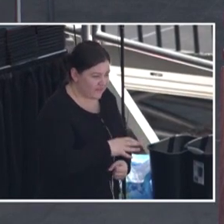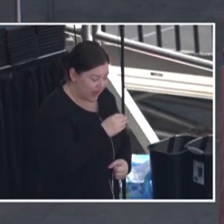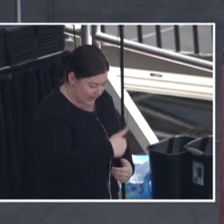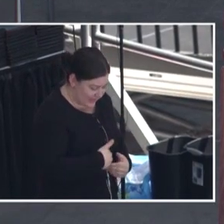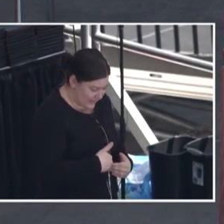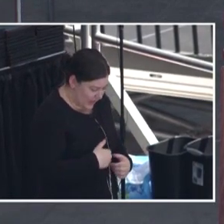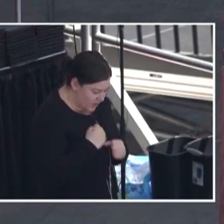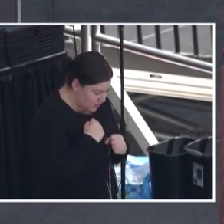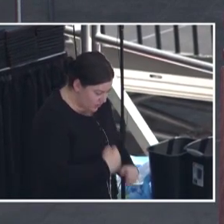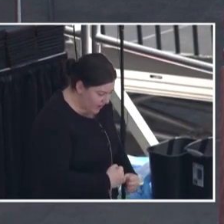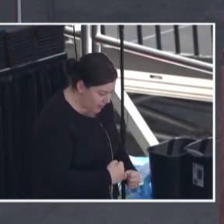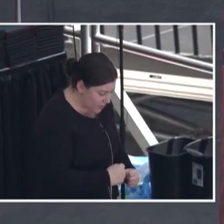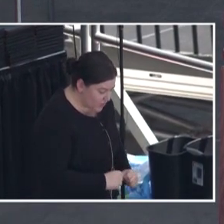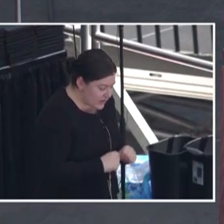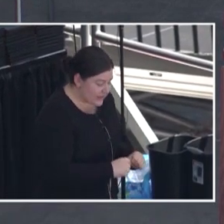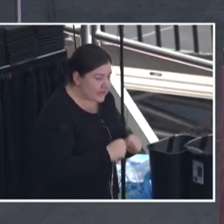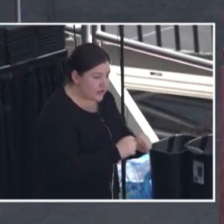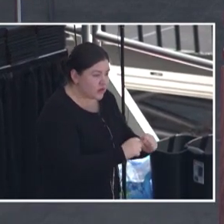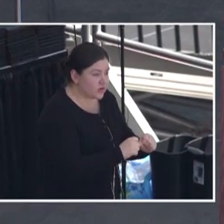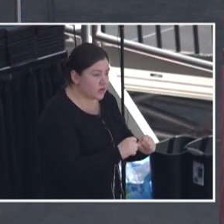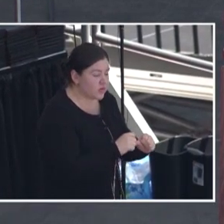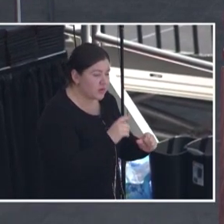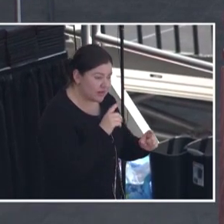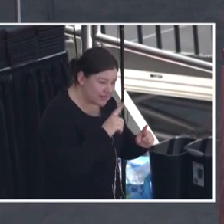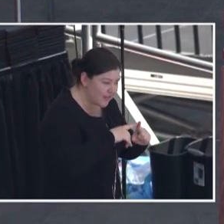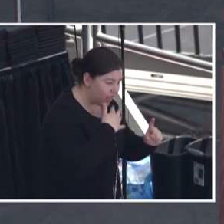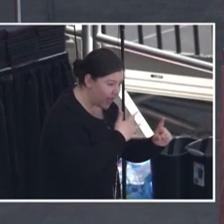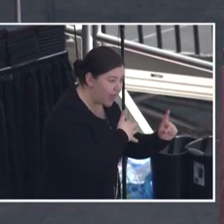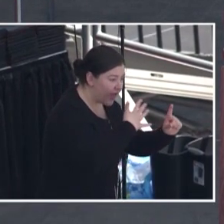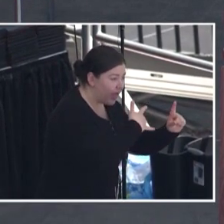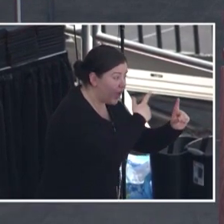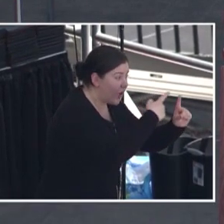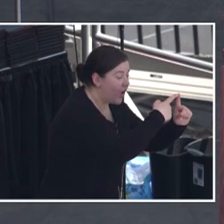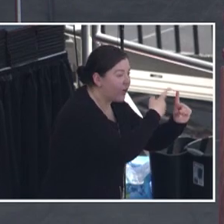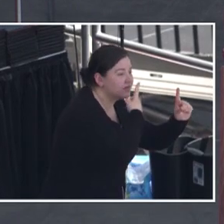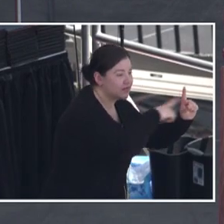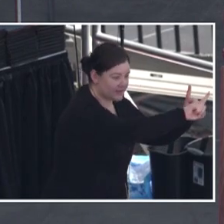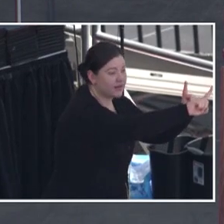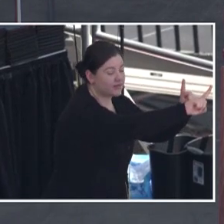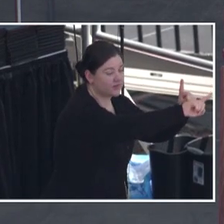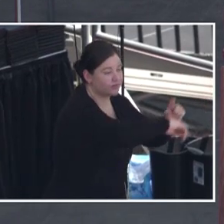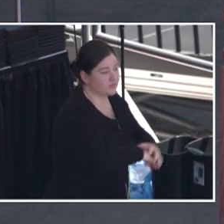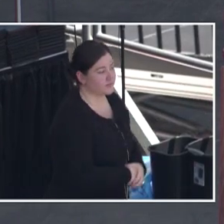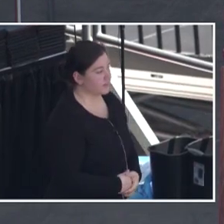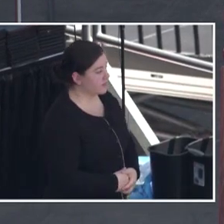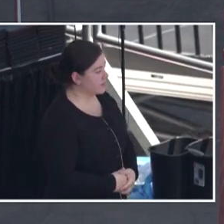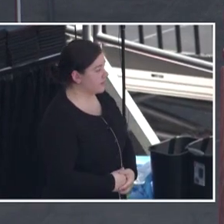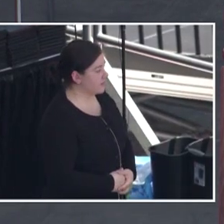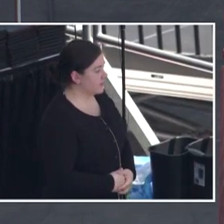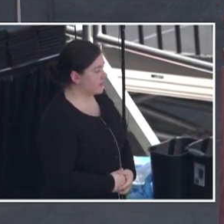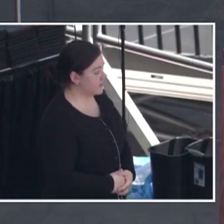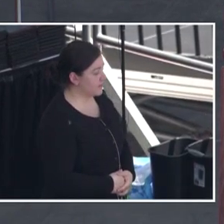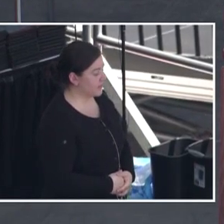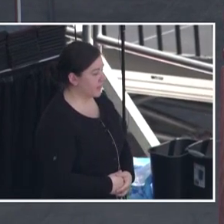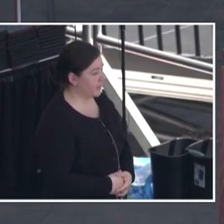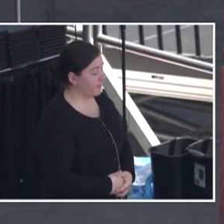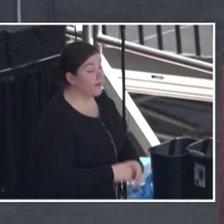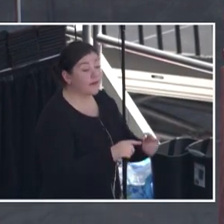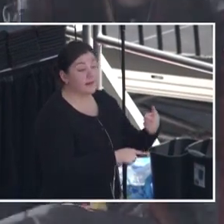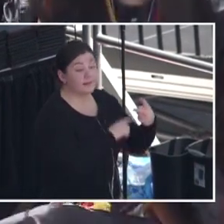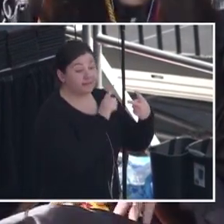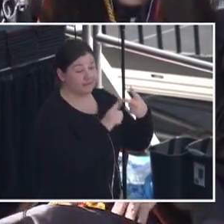milestone and run with it until you have reached that goal set in your heart.